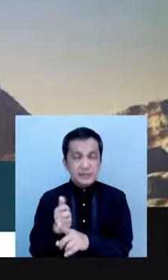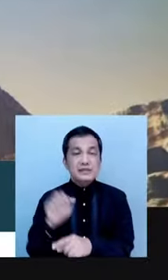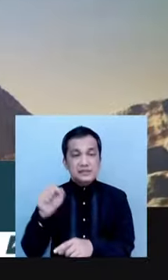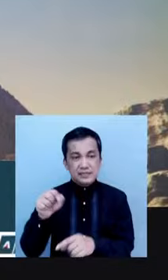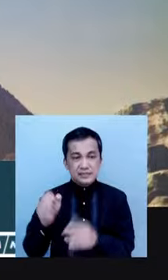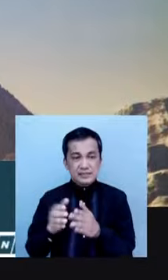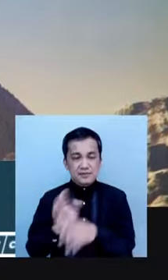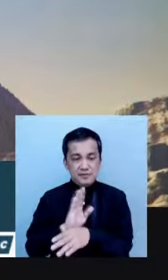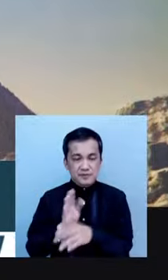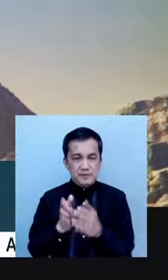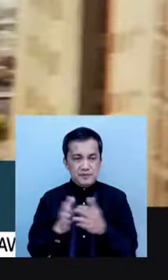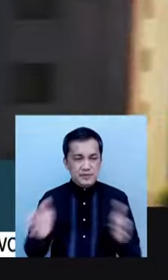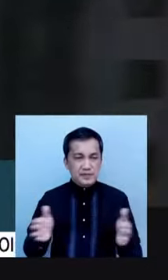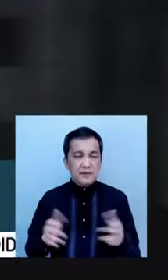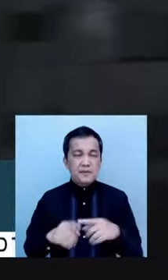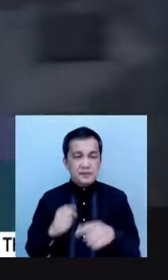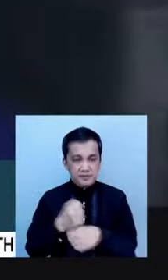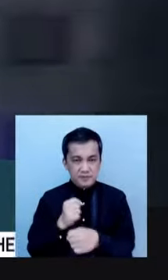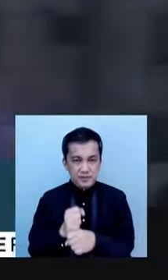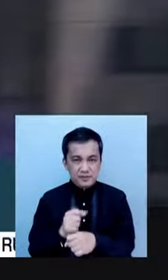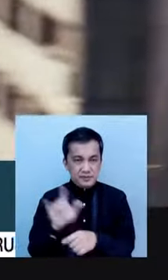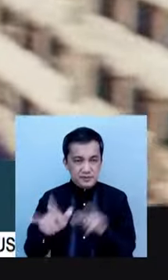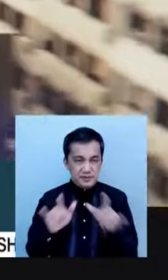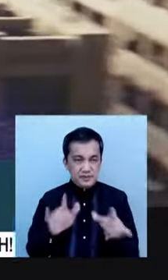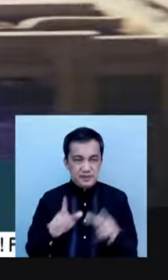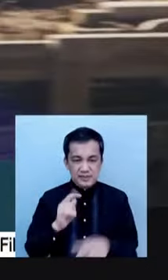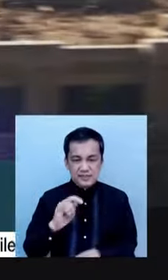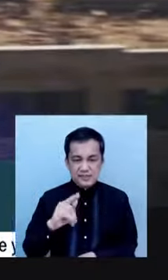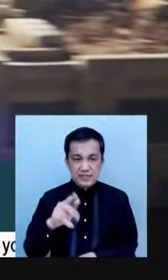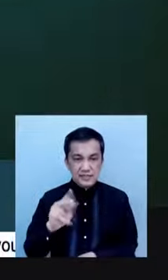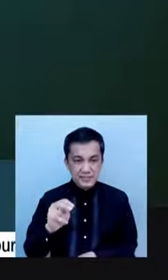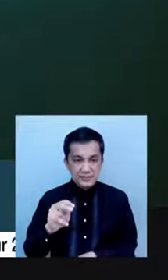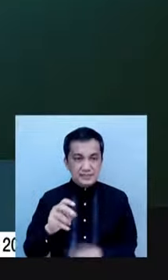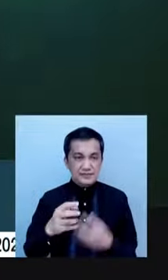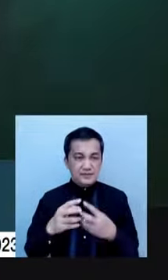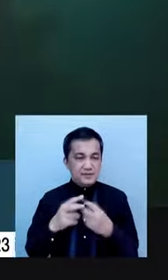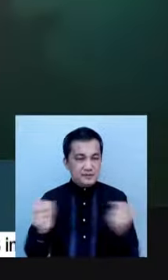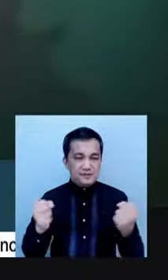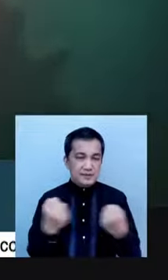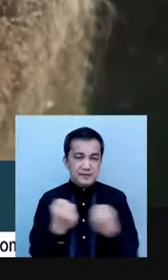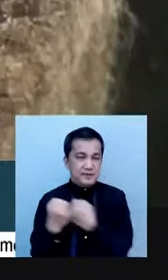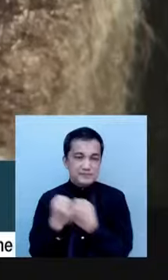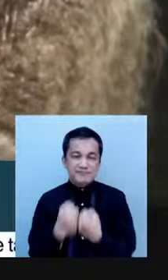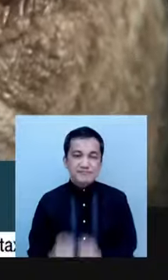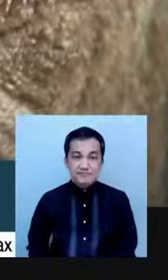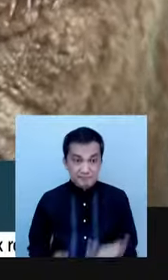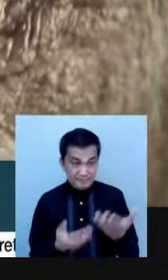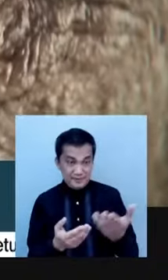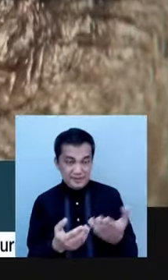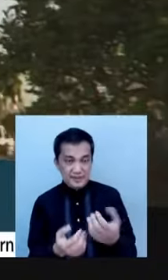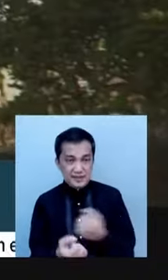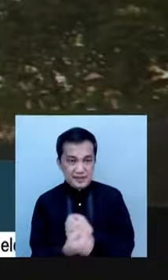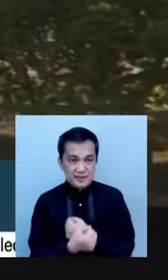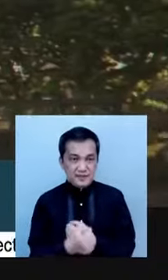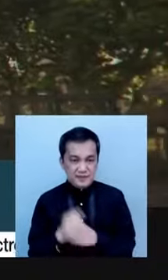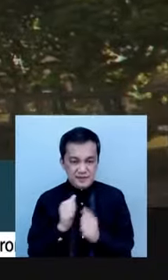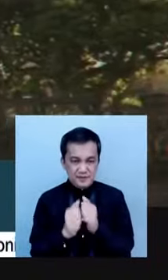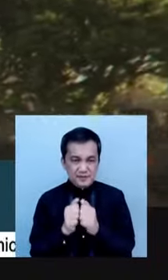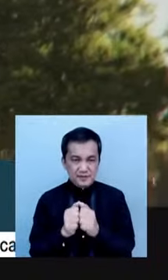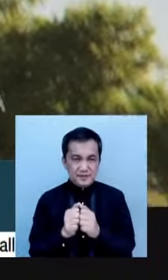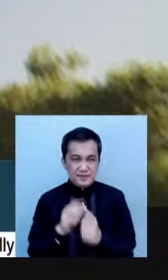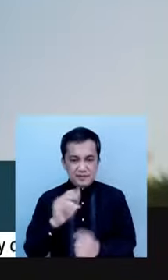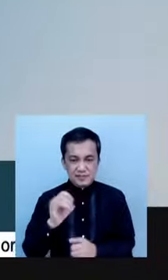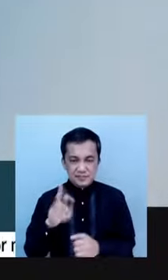only made for those who love their Titans clash. But for those who love meaningful plots against the monster mash